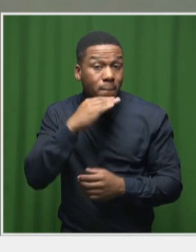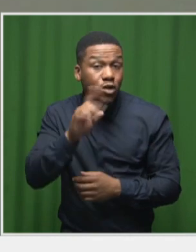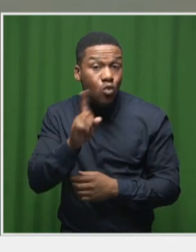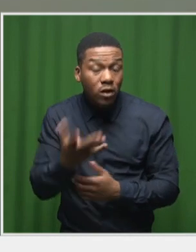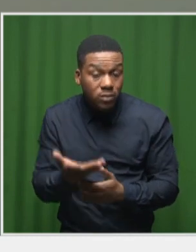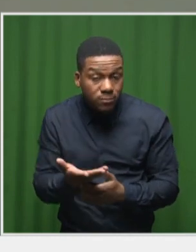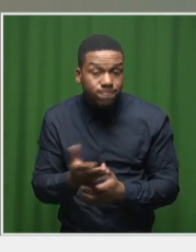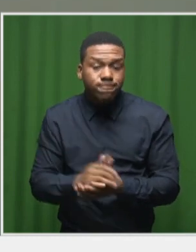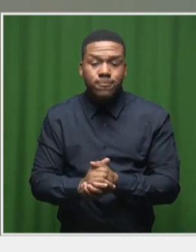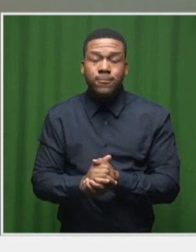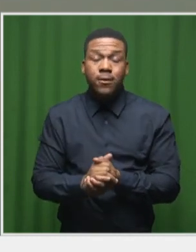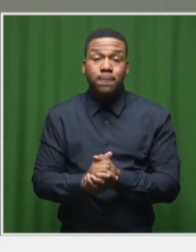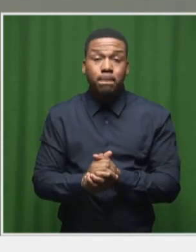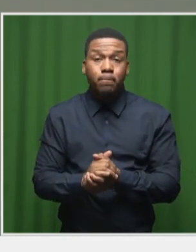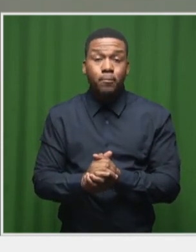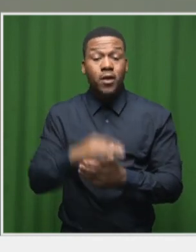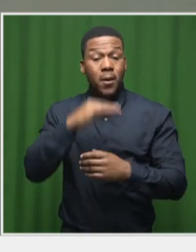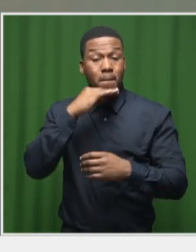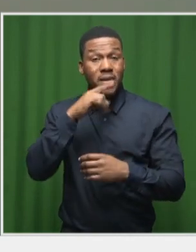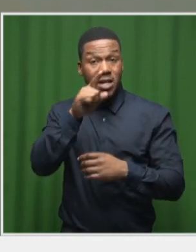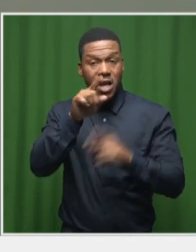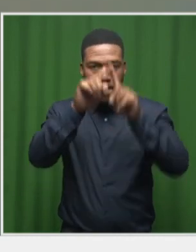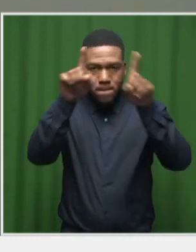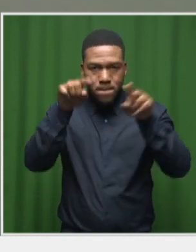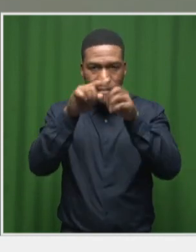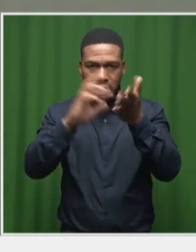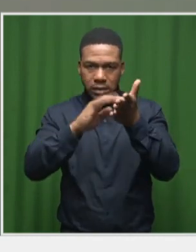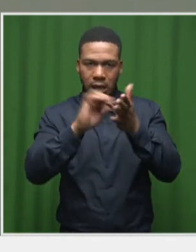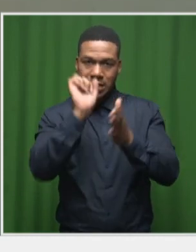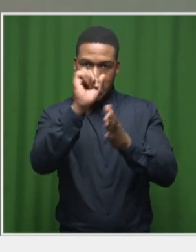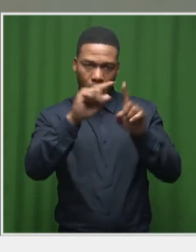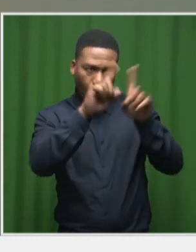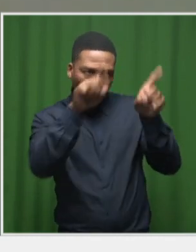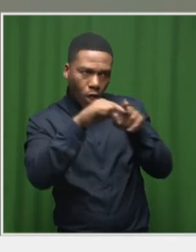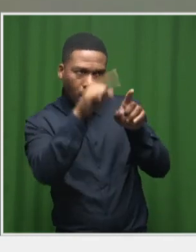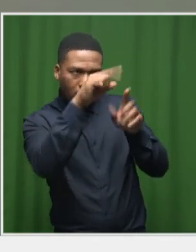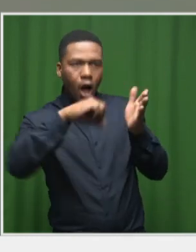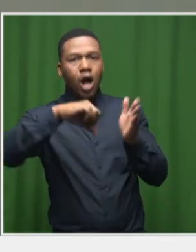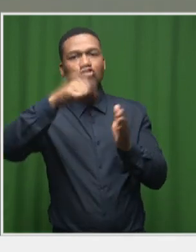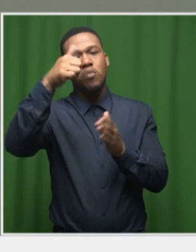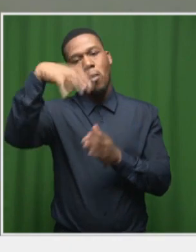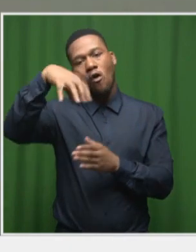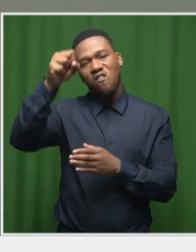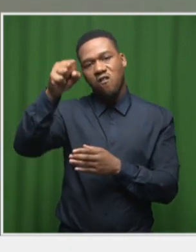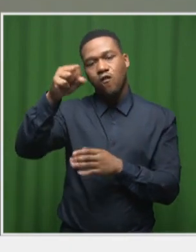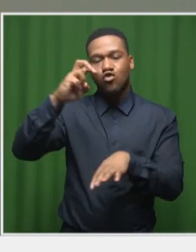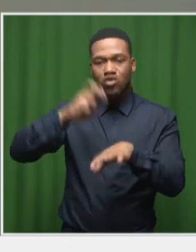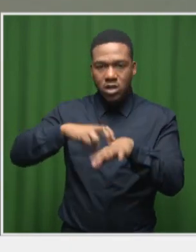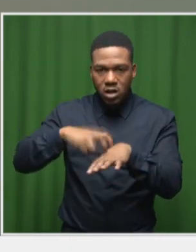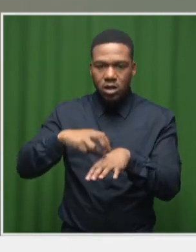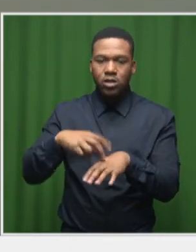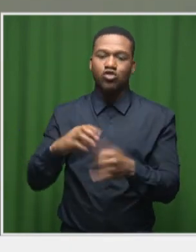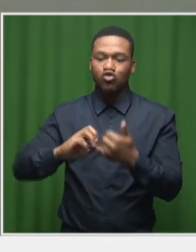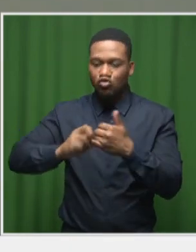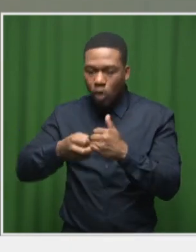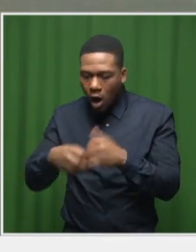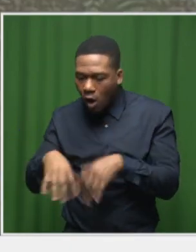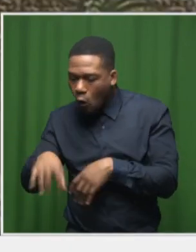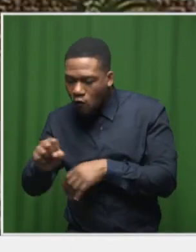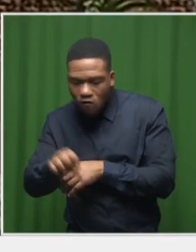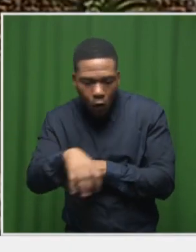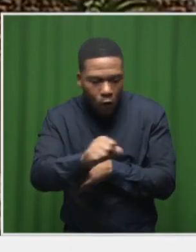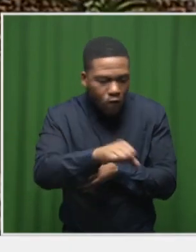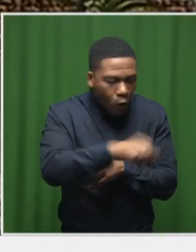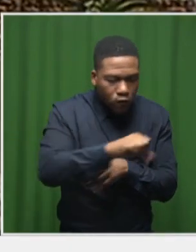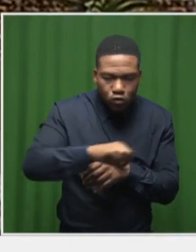that your meter would have tripped, and you need to keep on switching off some of the